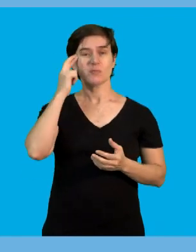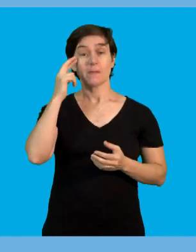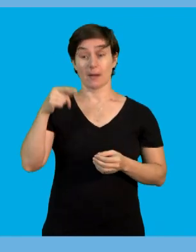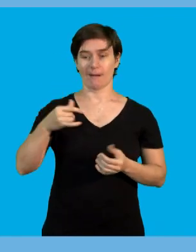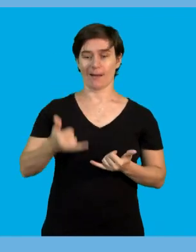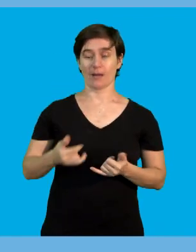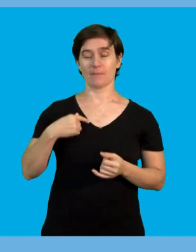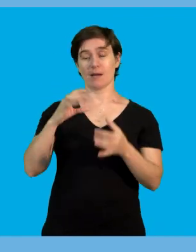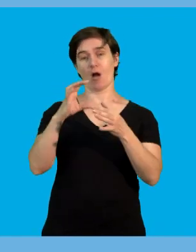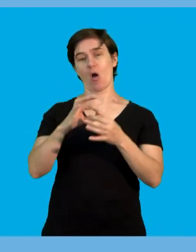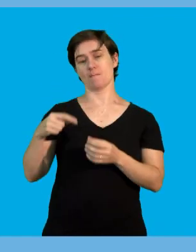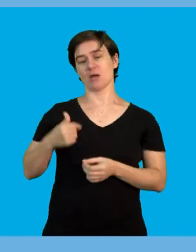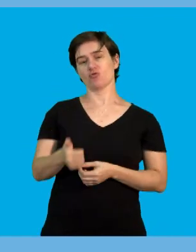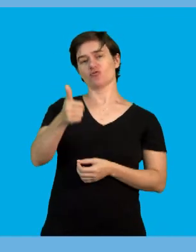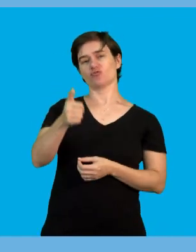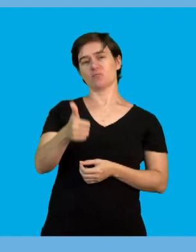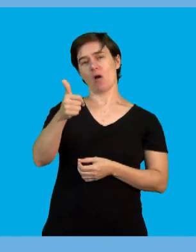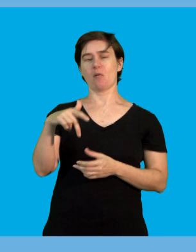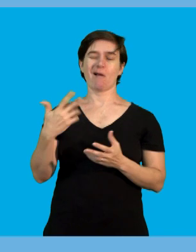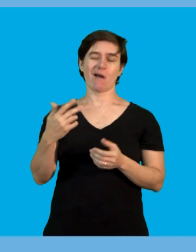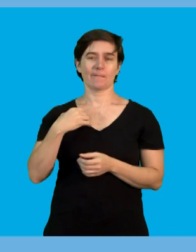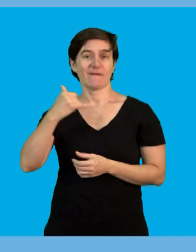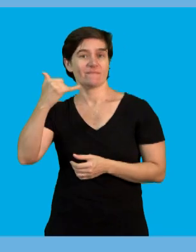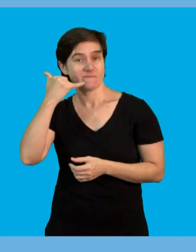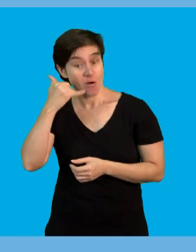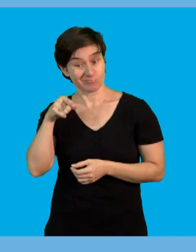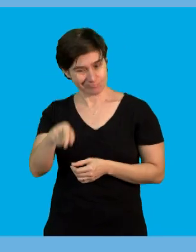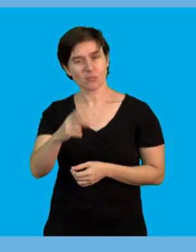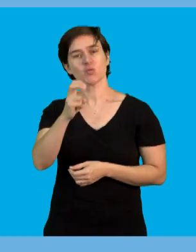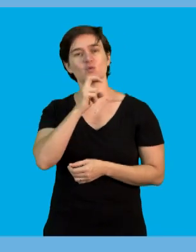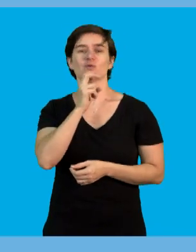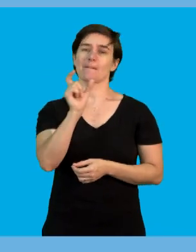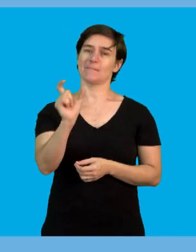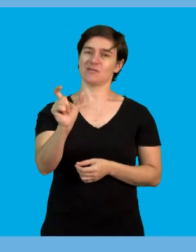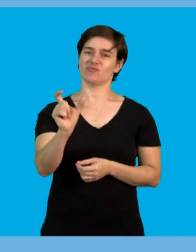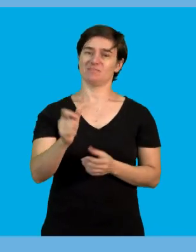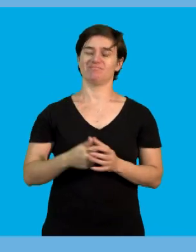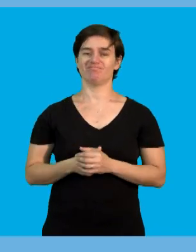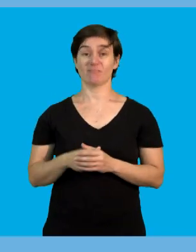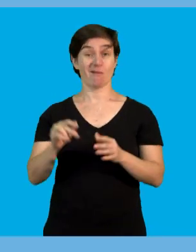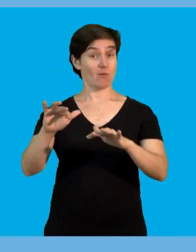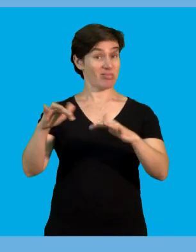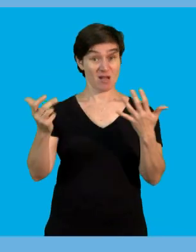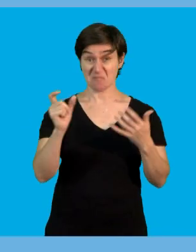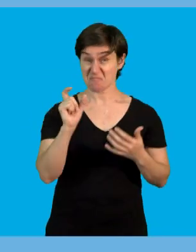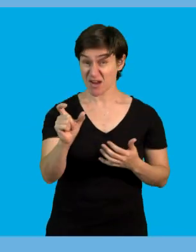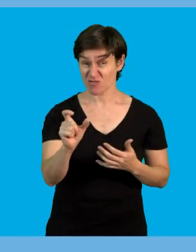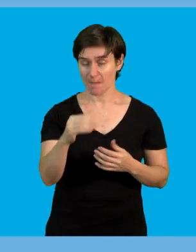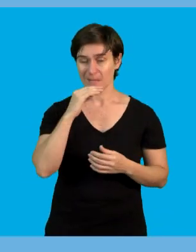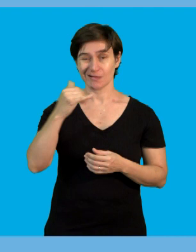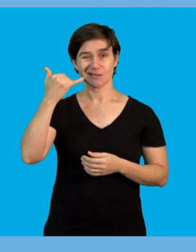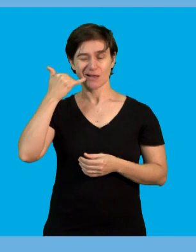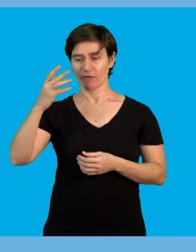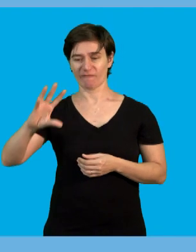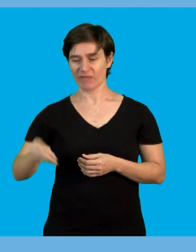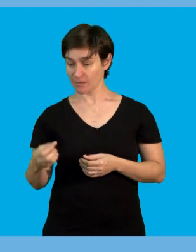Remember, the remote that you're using at home, your cell phone, they all are using the batteries. And without the battery,